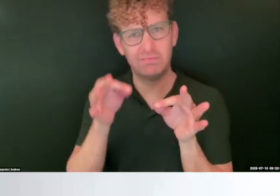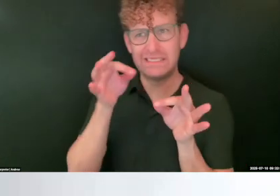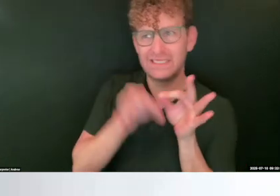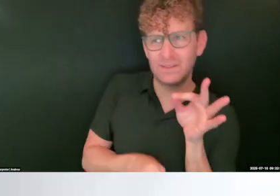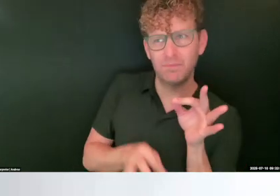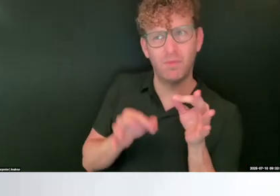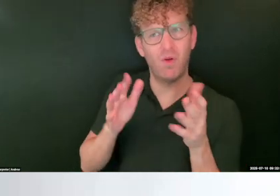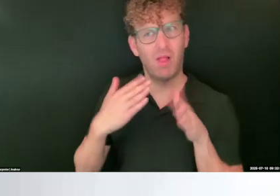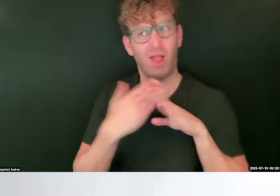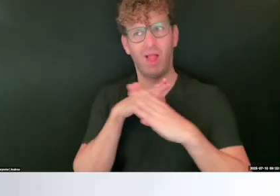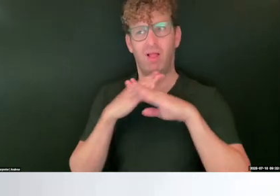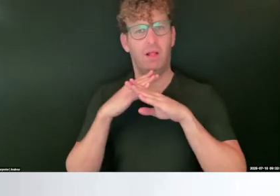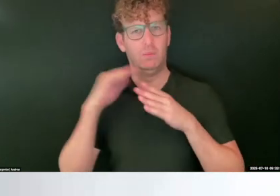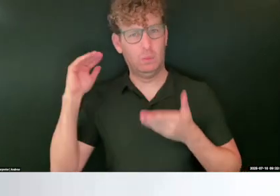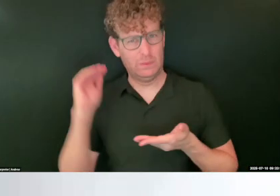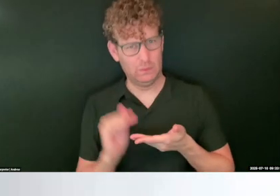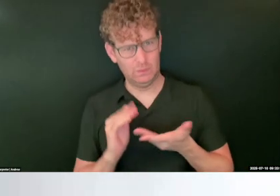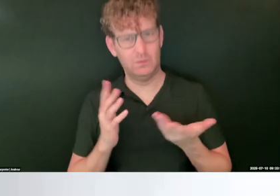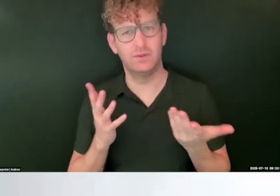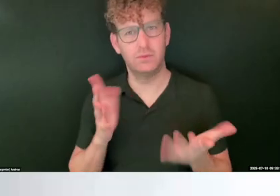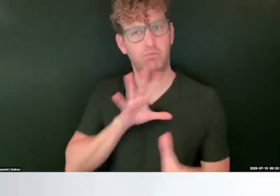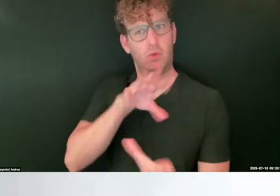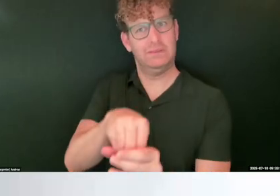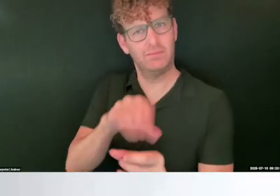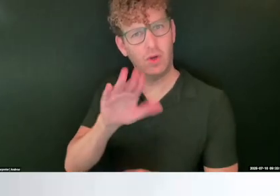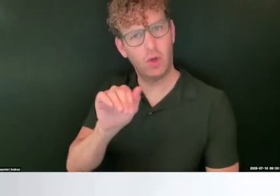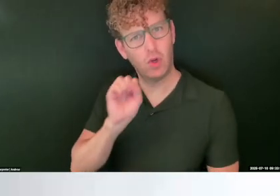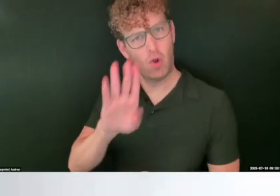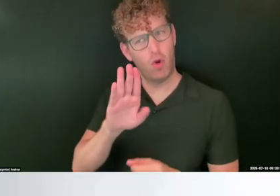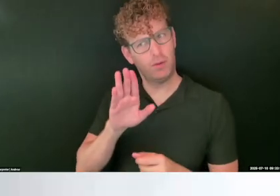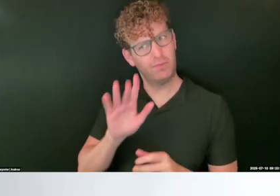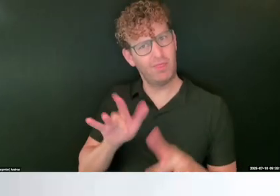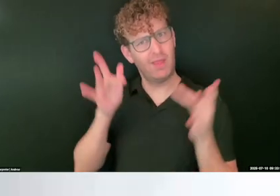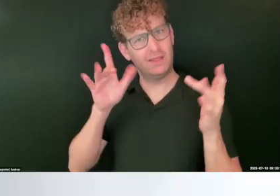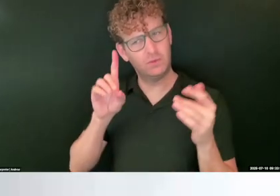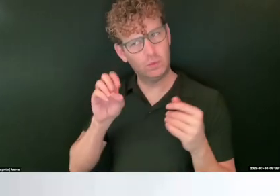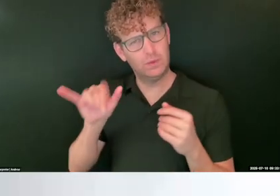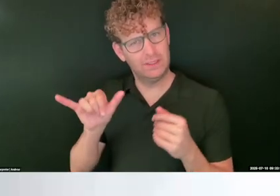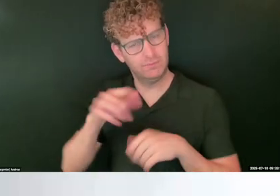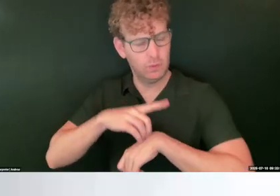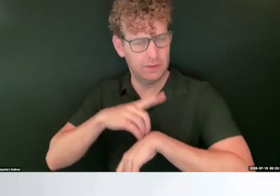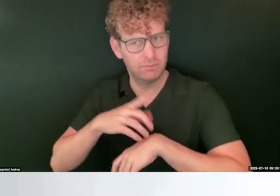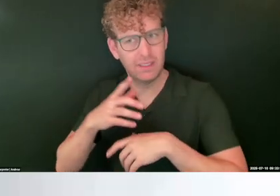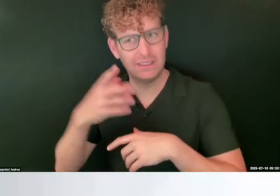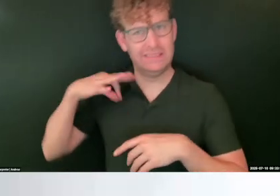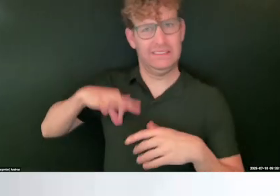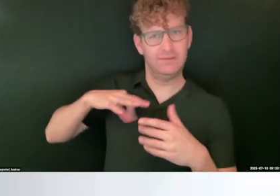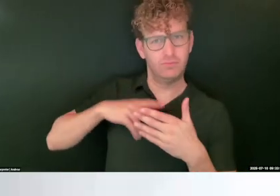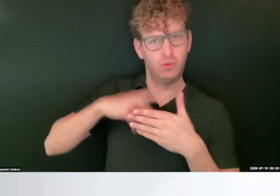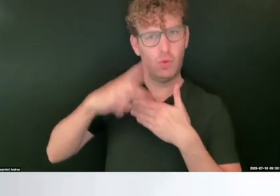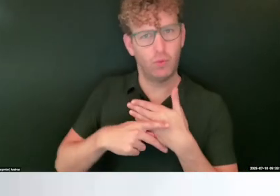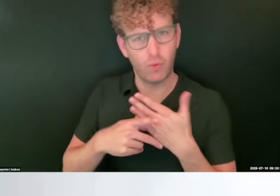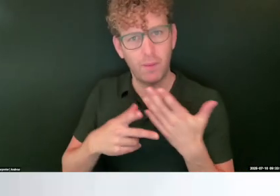in CARB's light-duty incentive programs. In addition to these comments, stakeholders have also conveyed that CARB should not